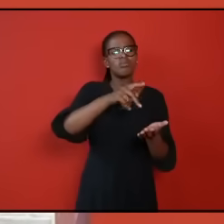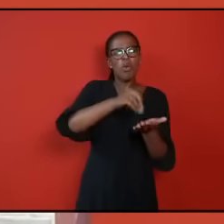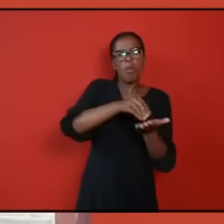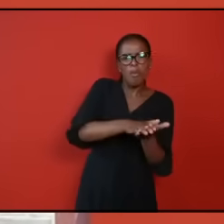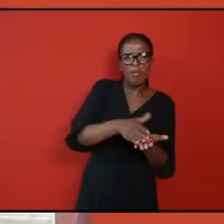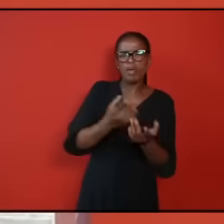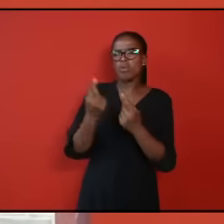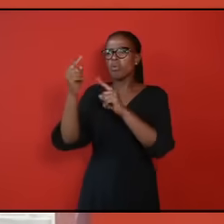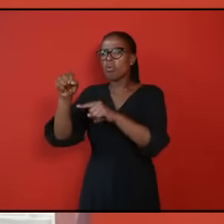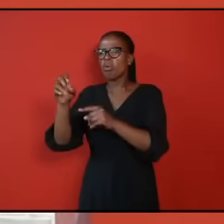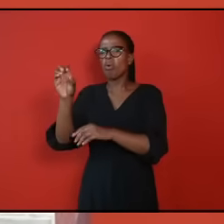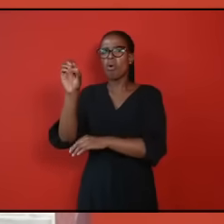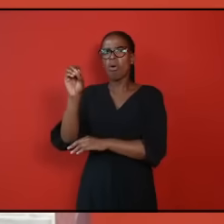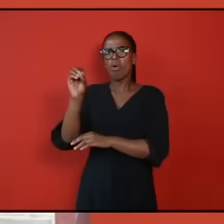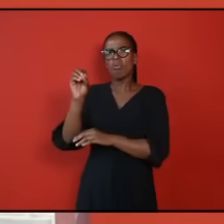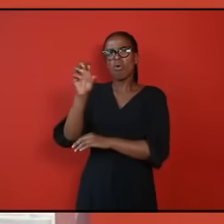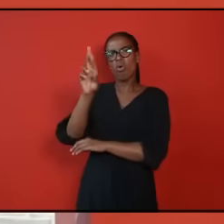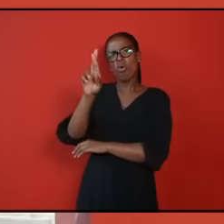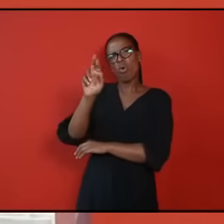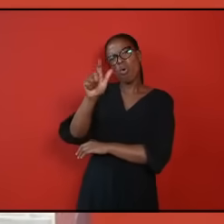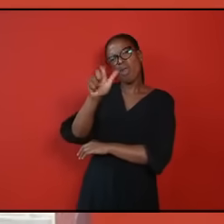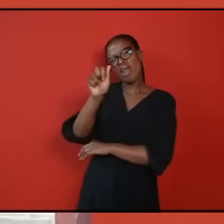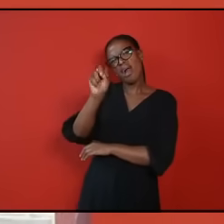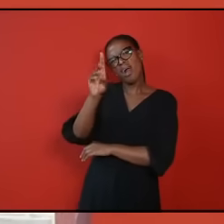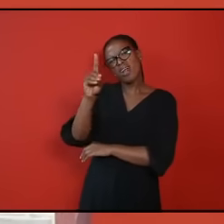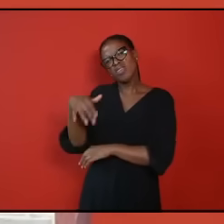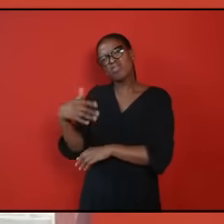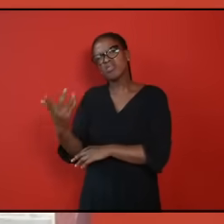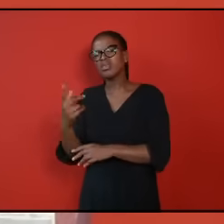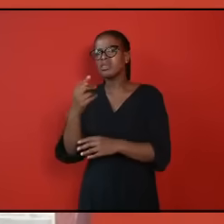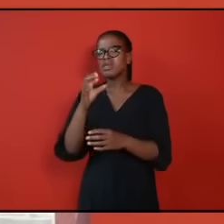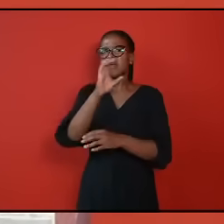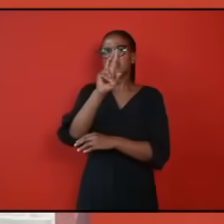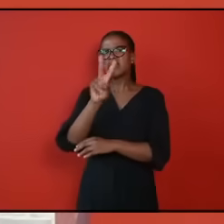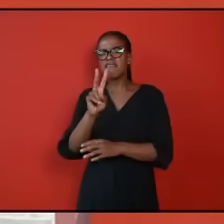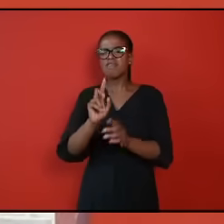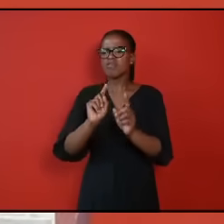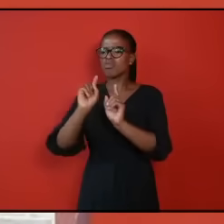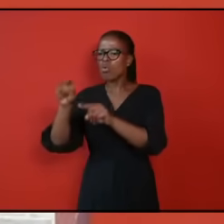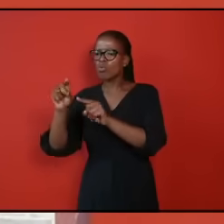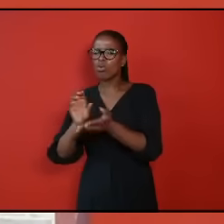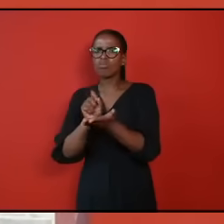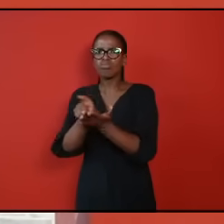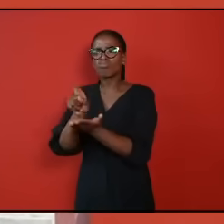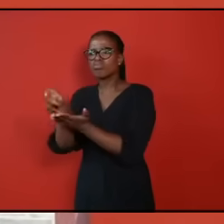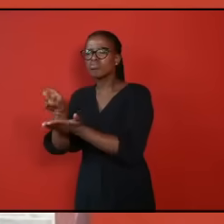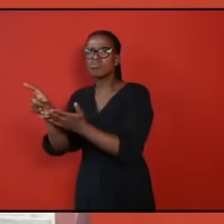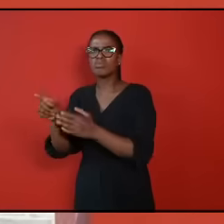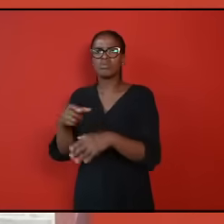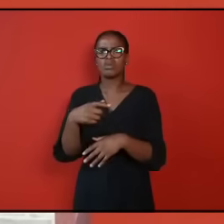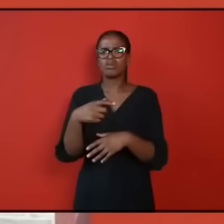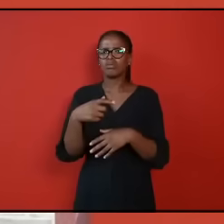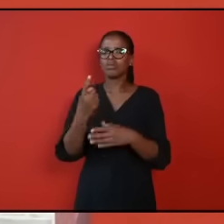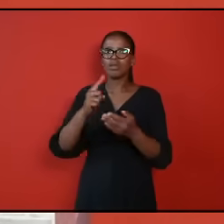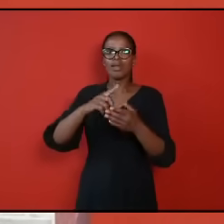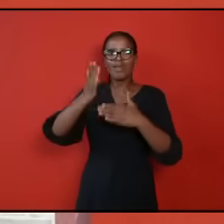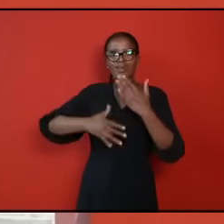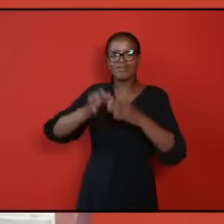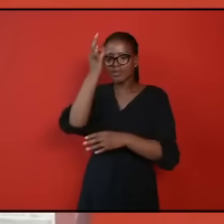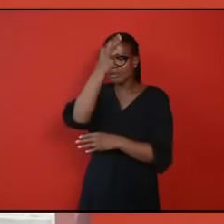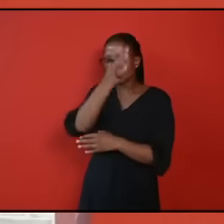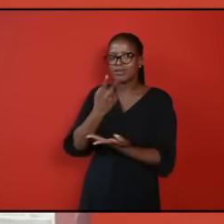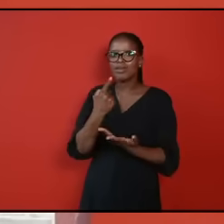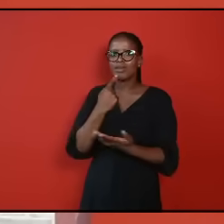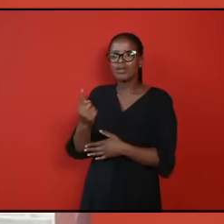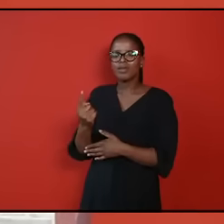Stadium, and saying people must send CVs at every civic center, at the last minute,